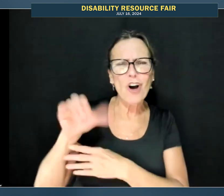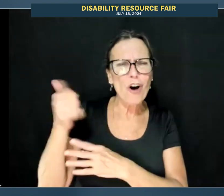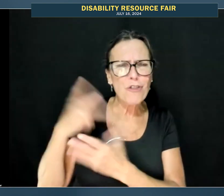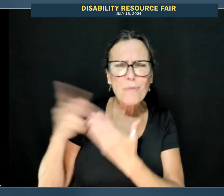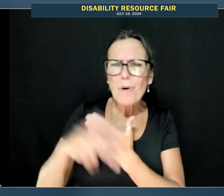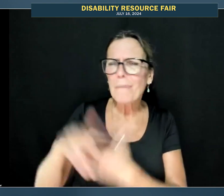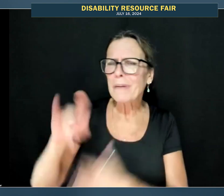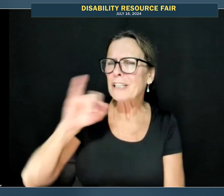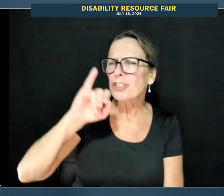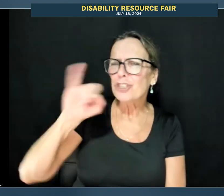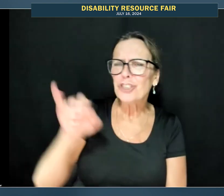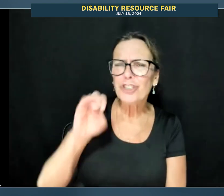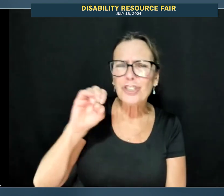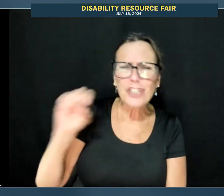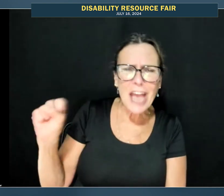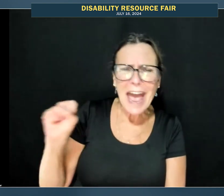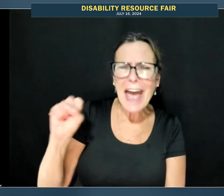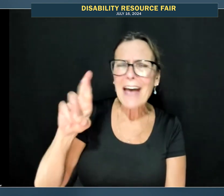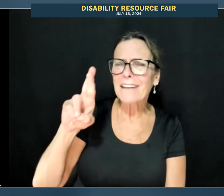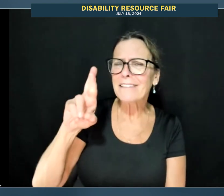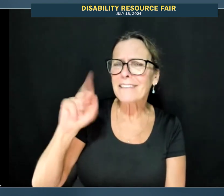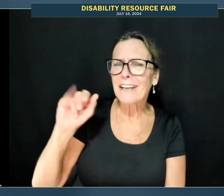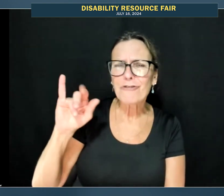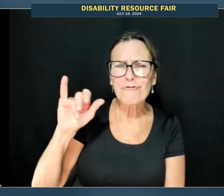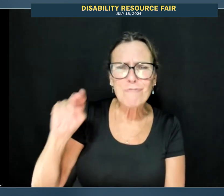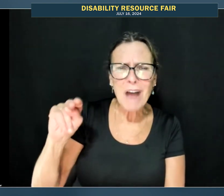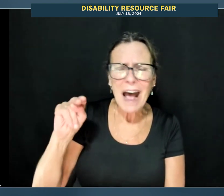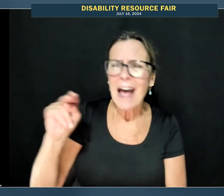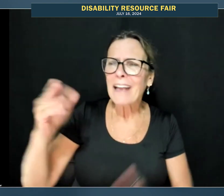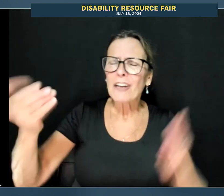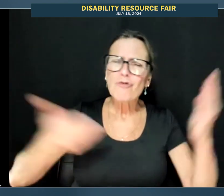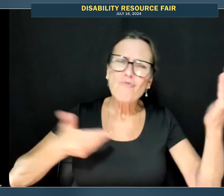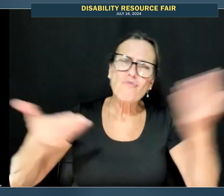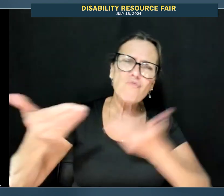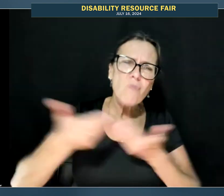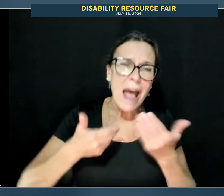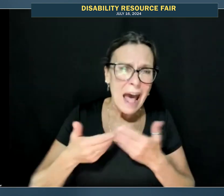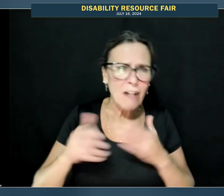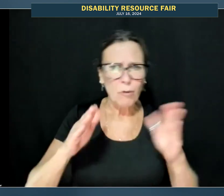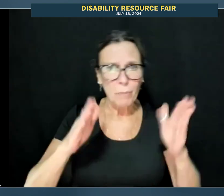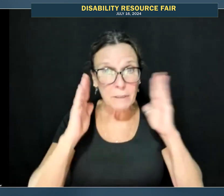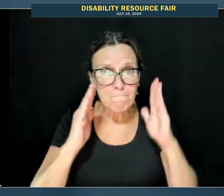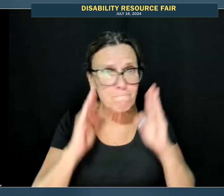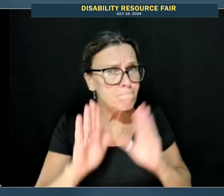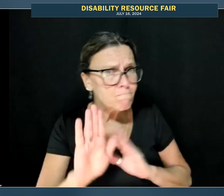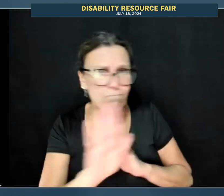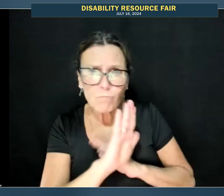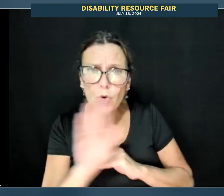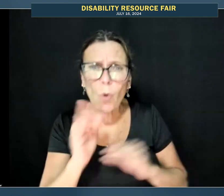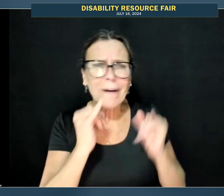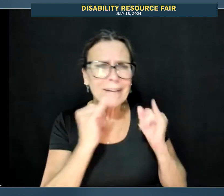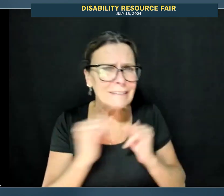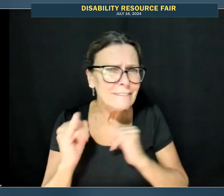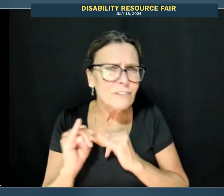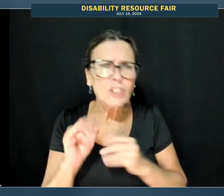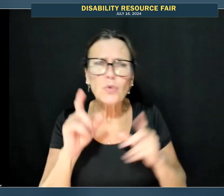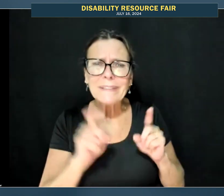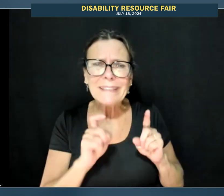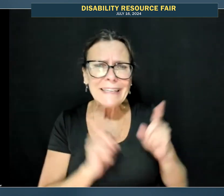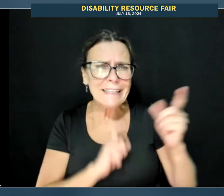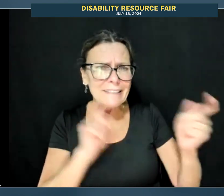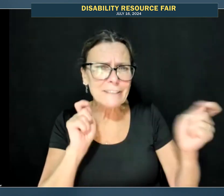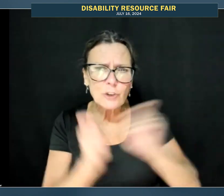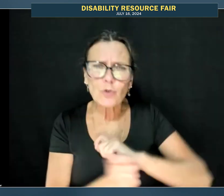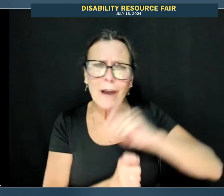and Ryan, they're very welcoming and attentive to people's needs and trying to